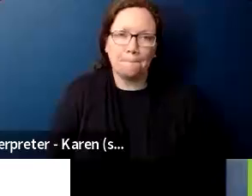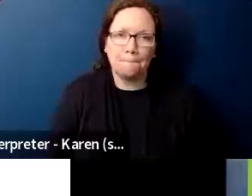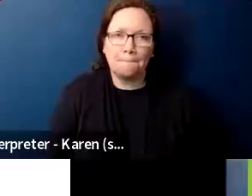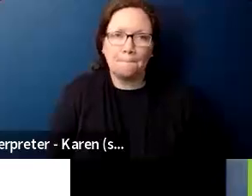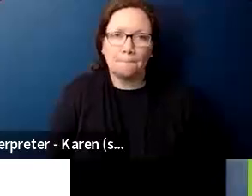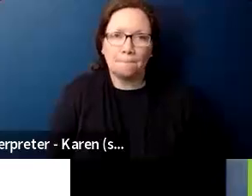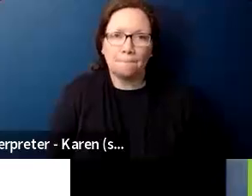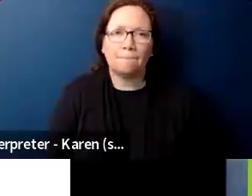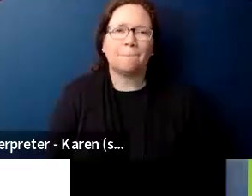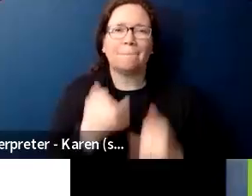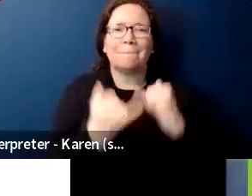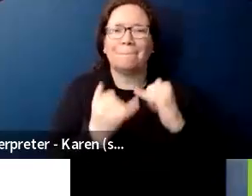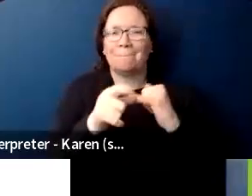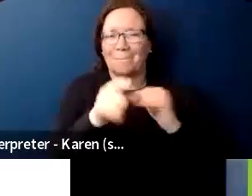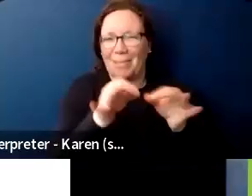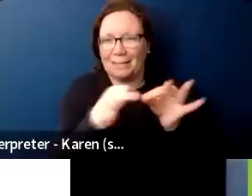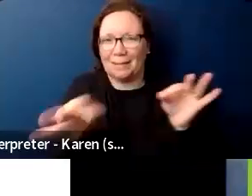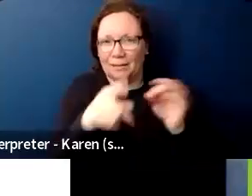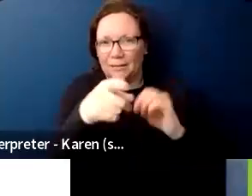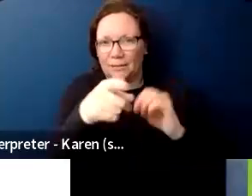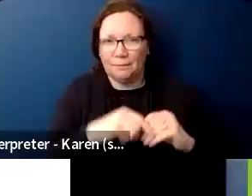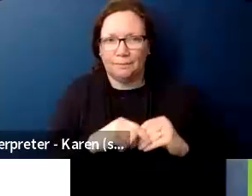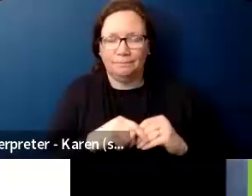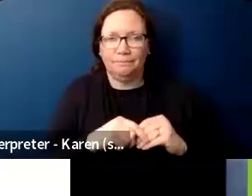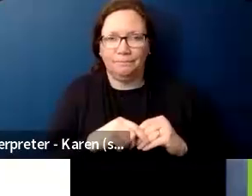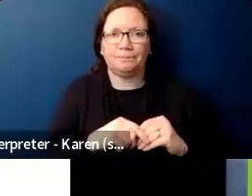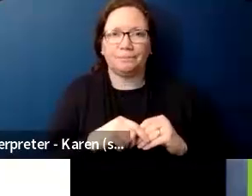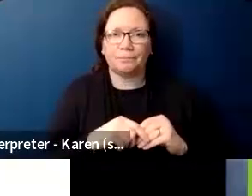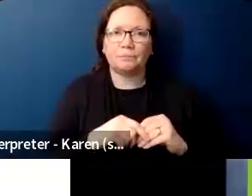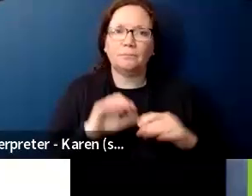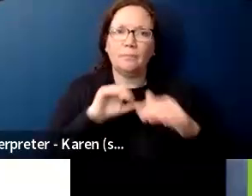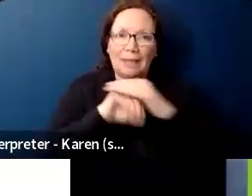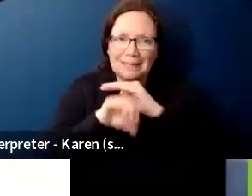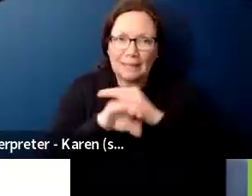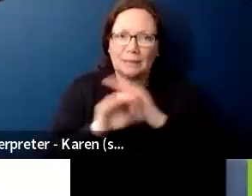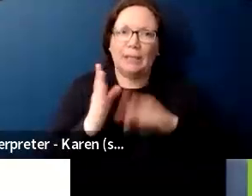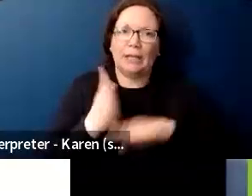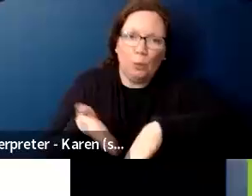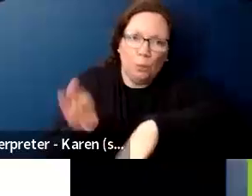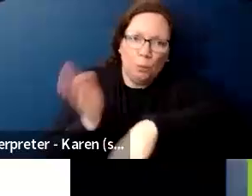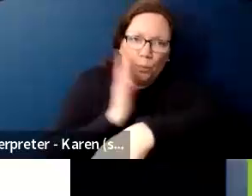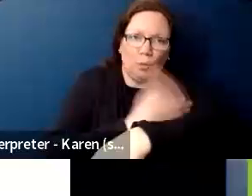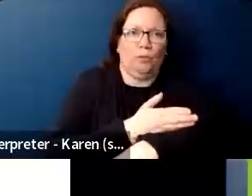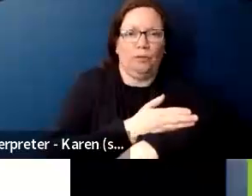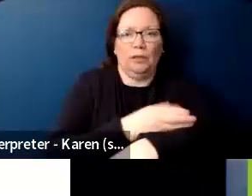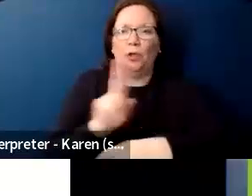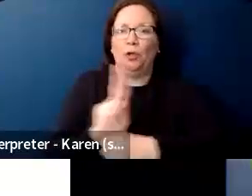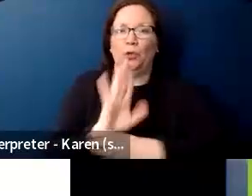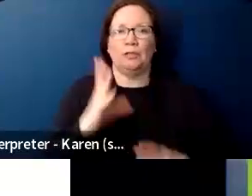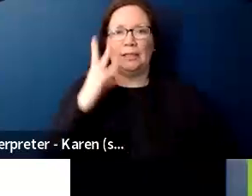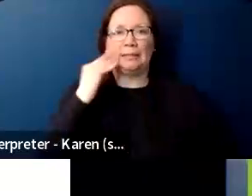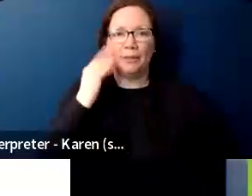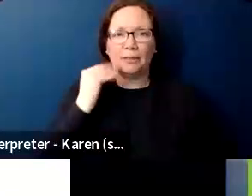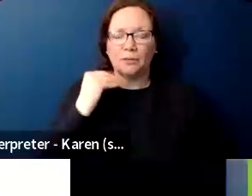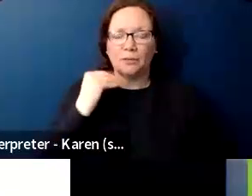the last note here is accessibility really improves the user experience or the